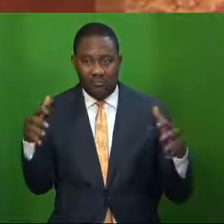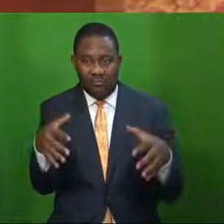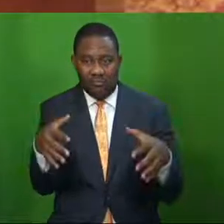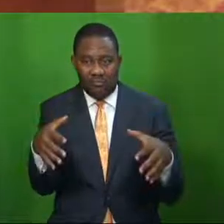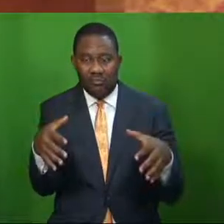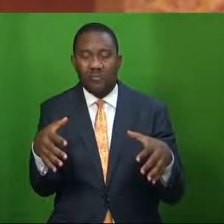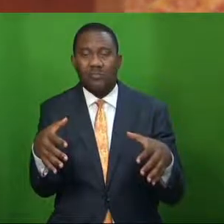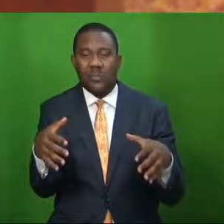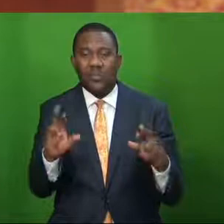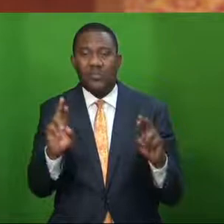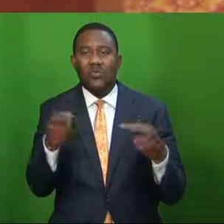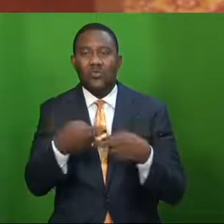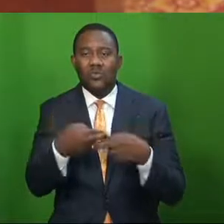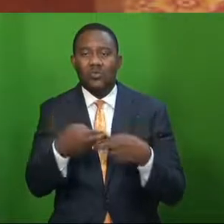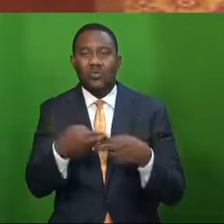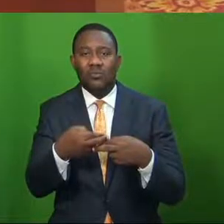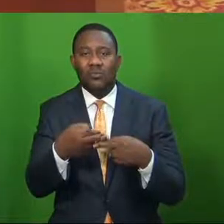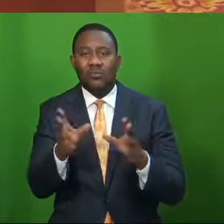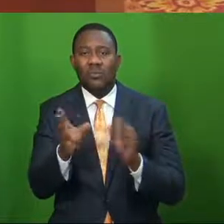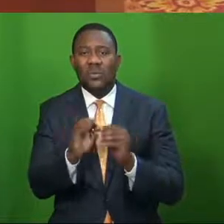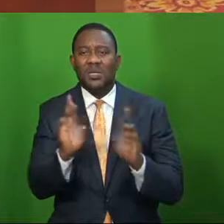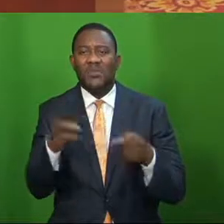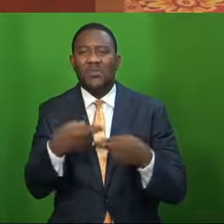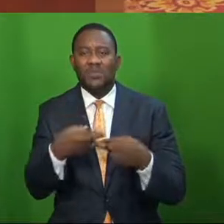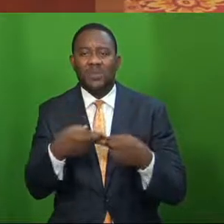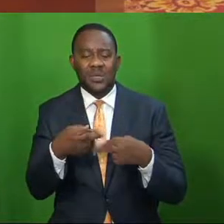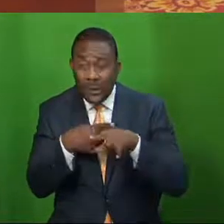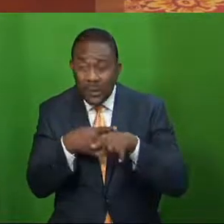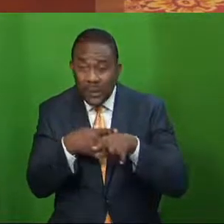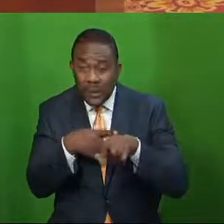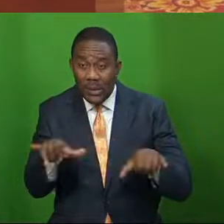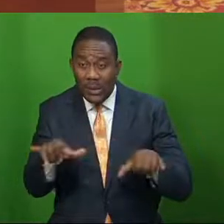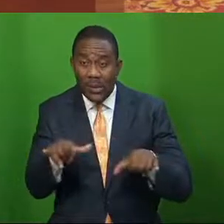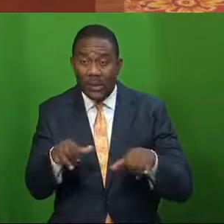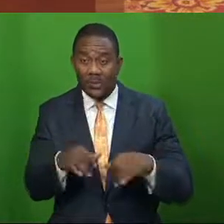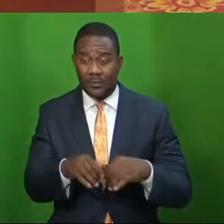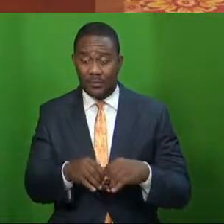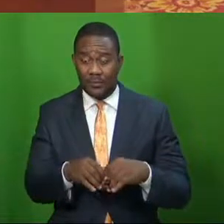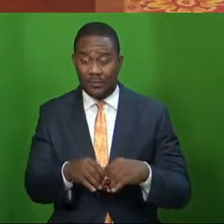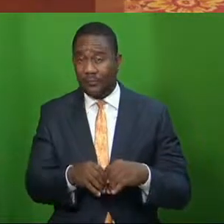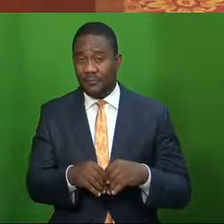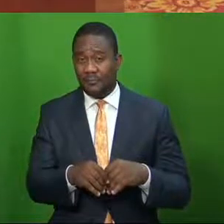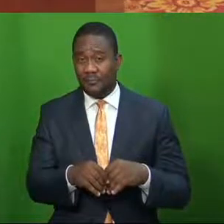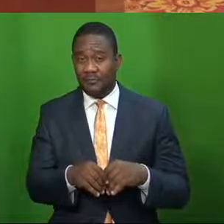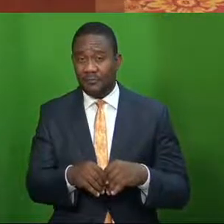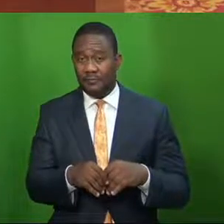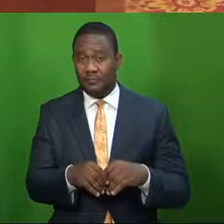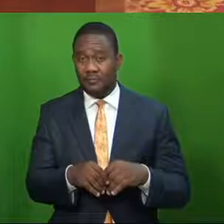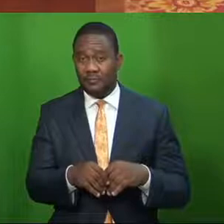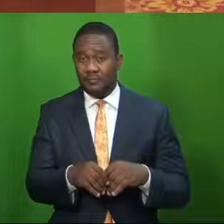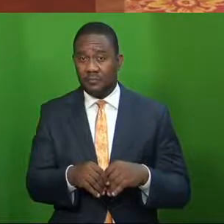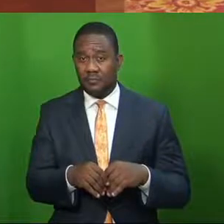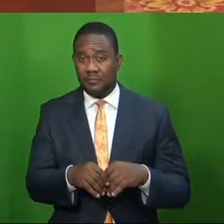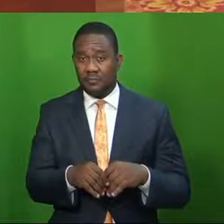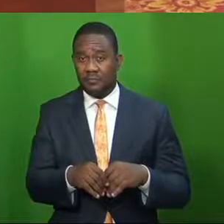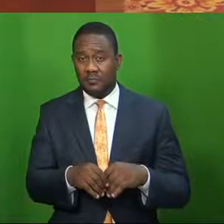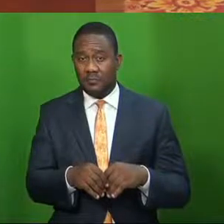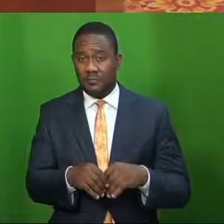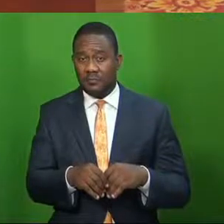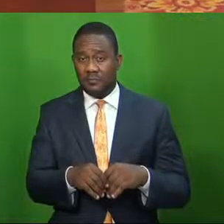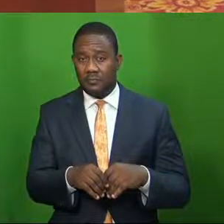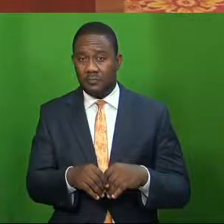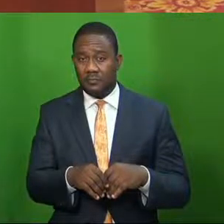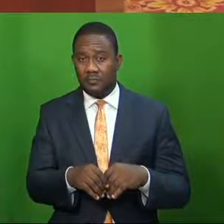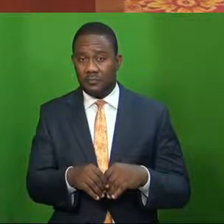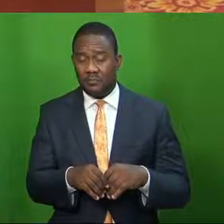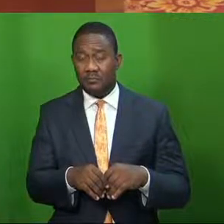the conference room at the same time. Perhaps the first meeting, that is the